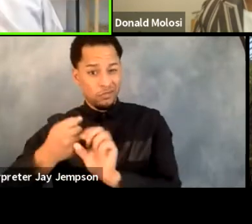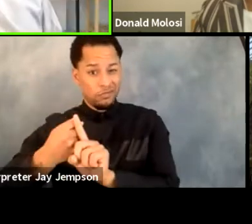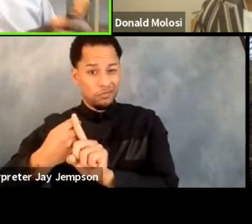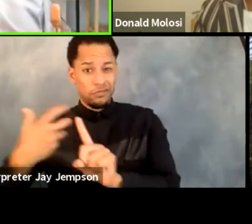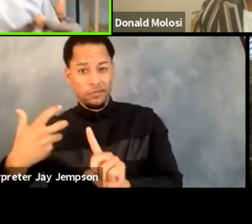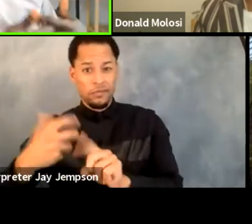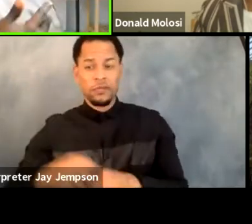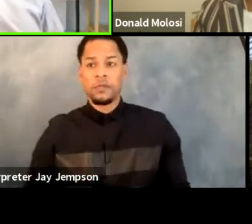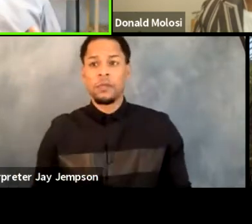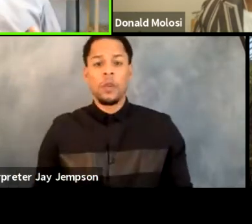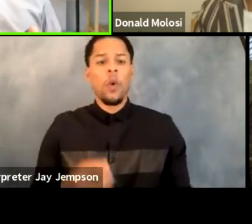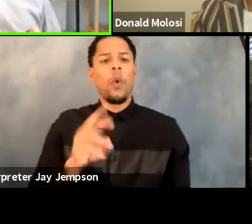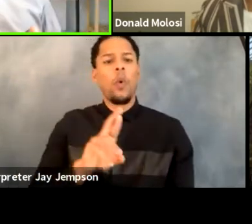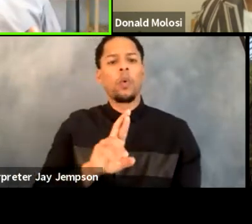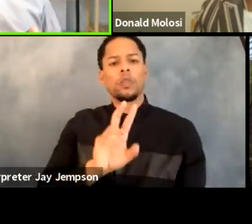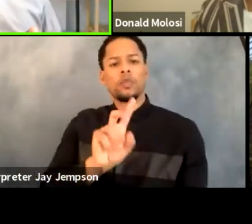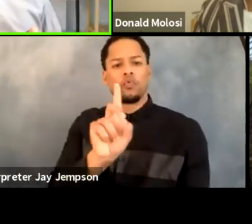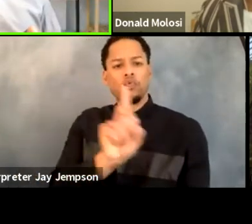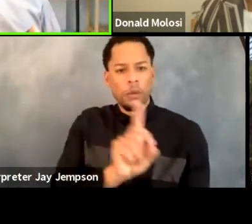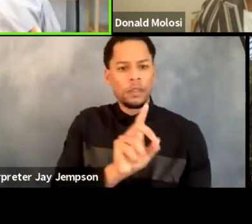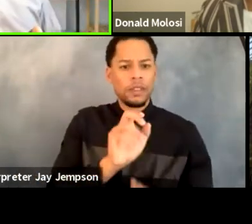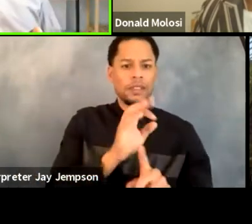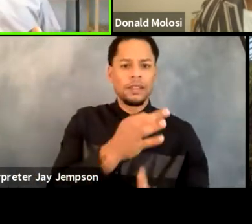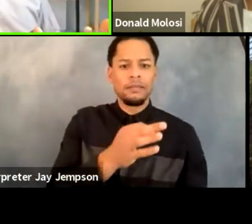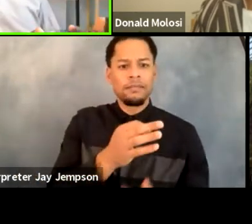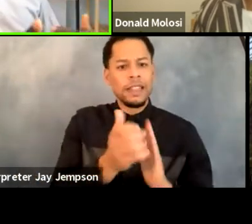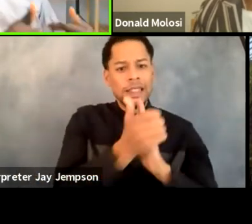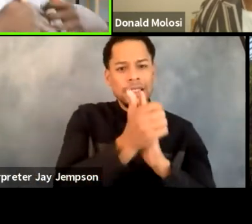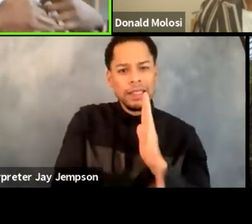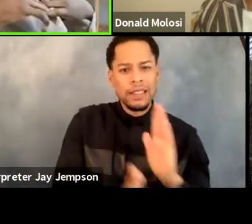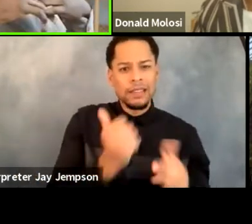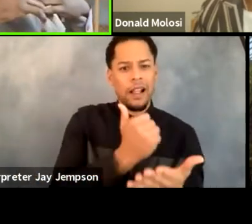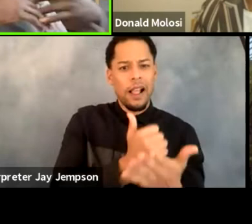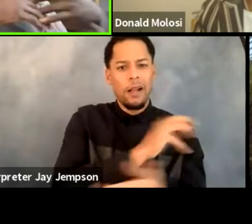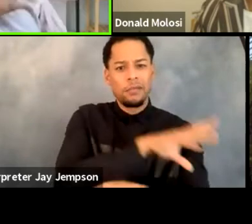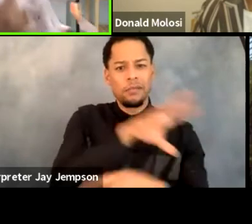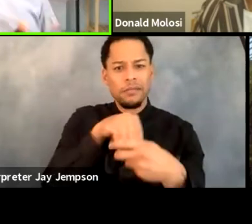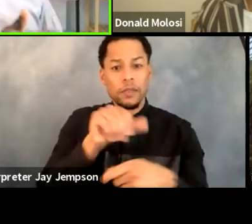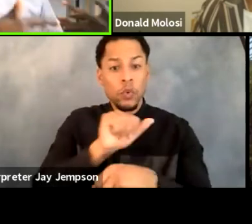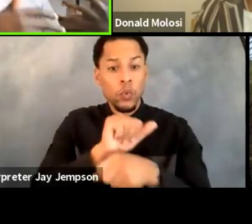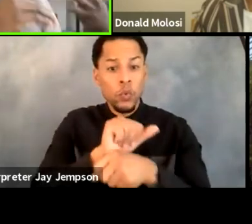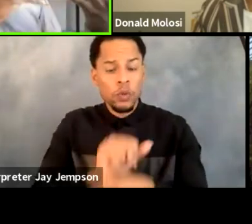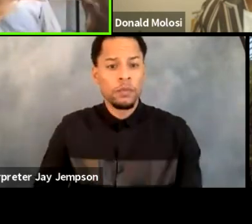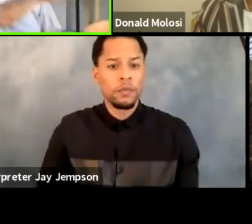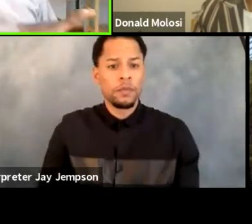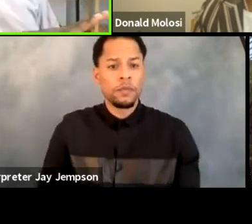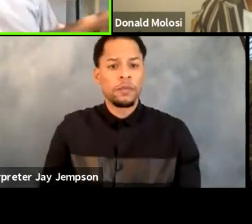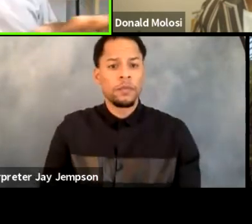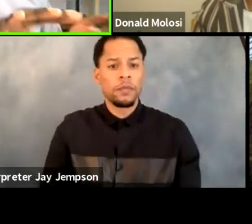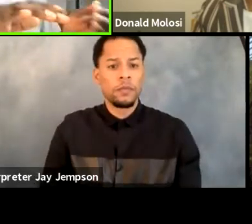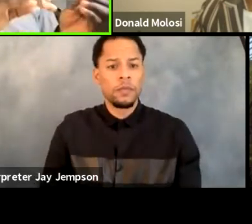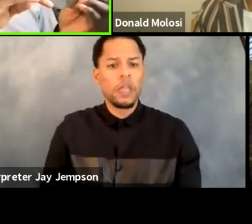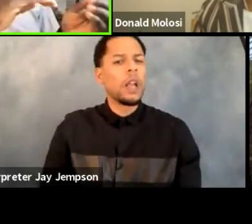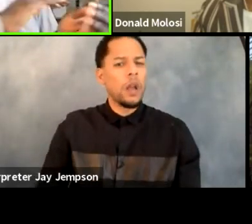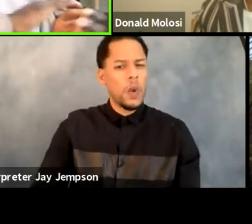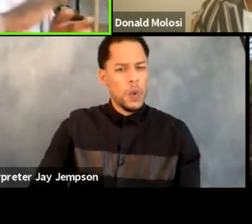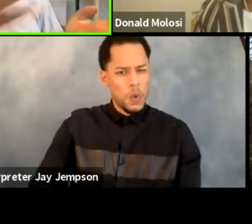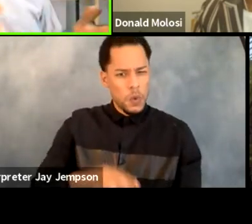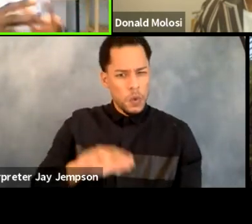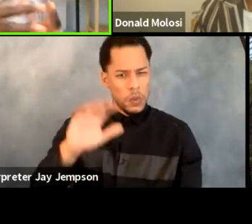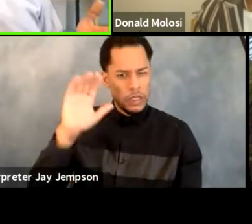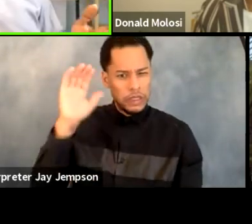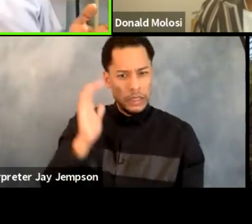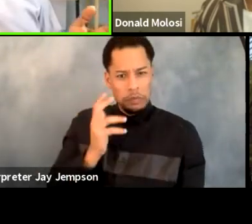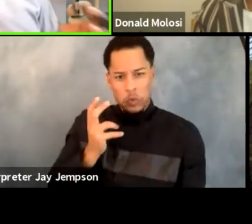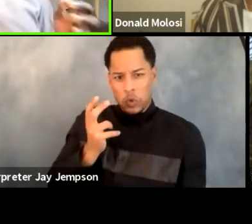dramaturgical skills help you in your work? I know that it seems the three of you have sort of